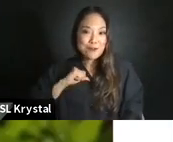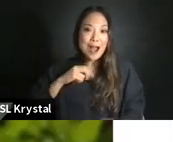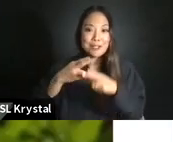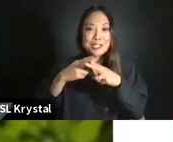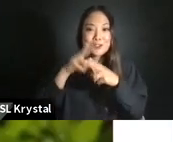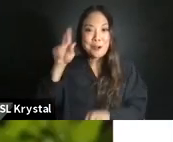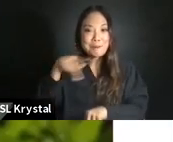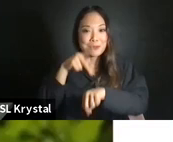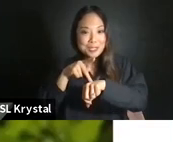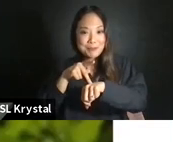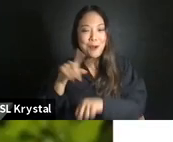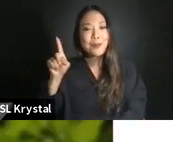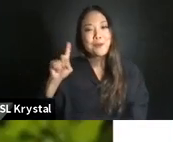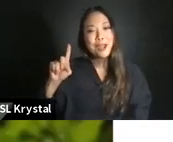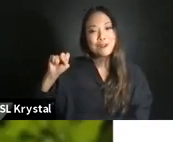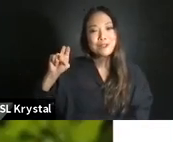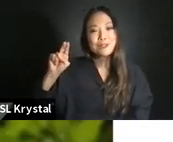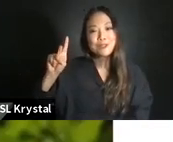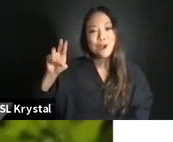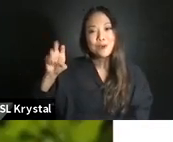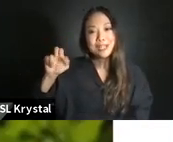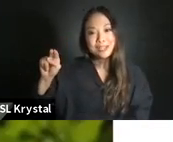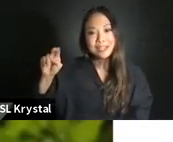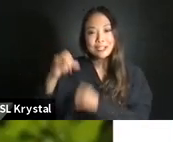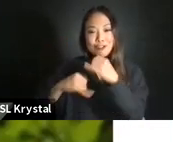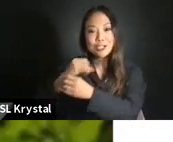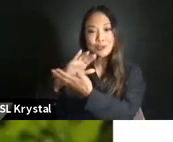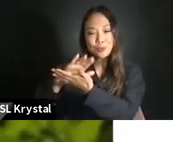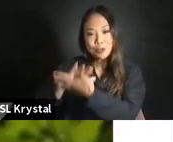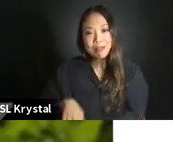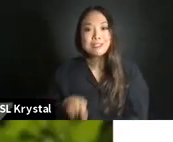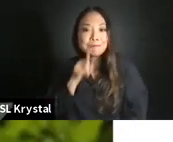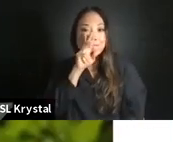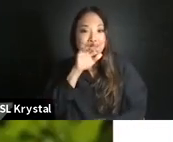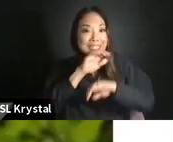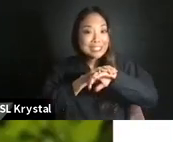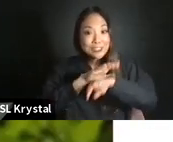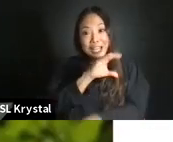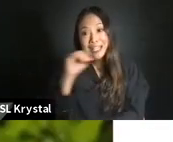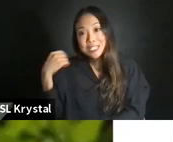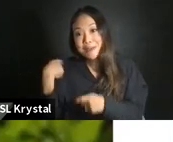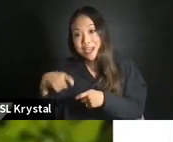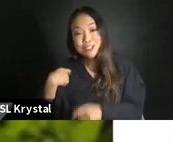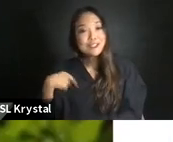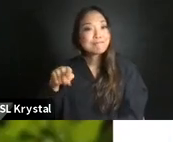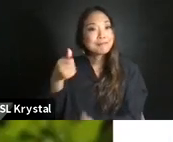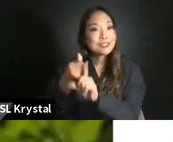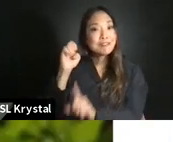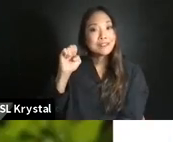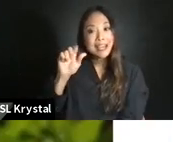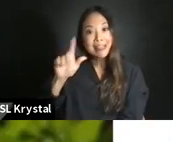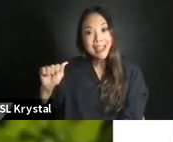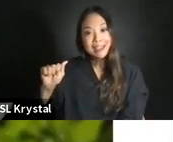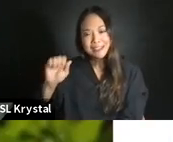both english and spanish she was an ela teacher for over 10 years in both in in public